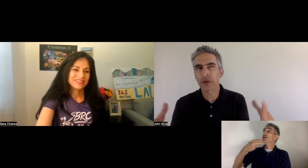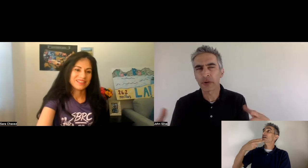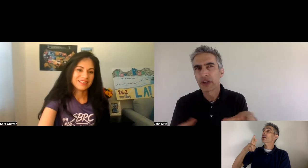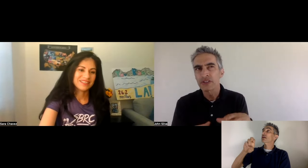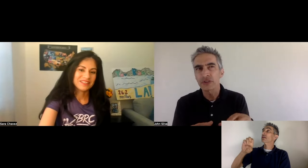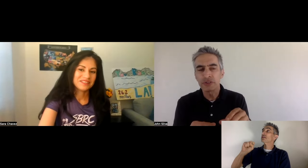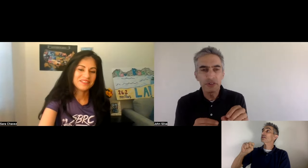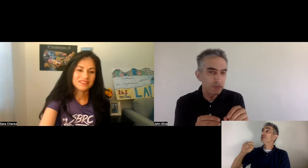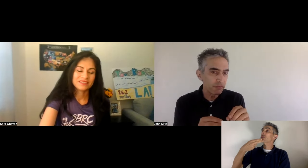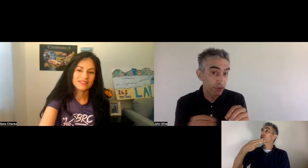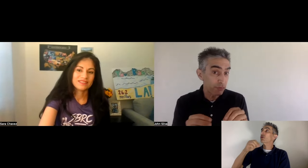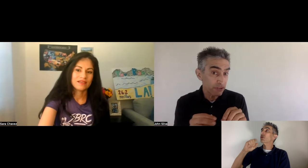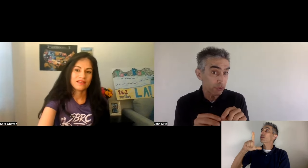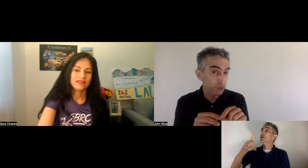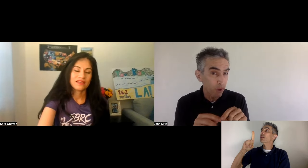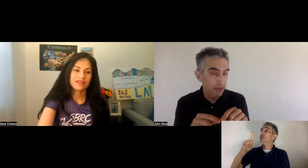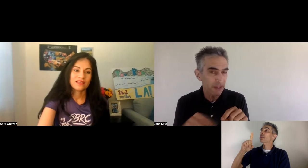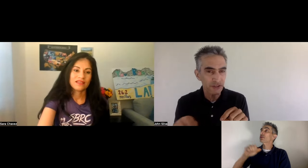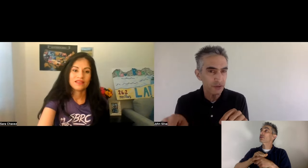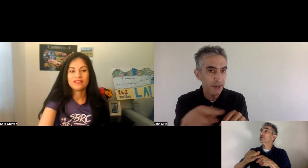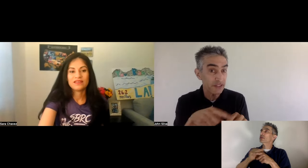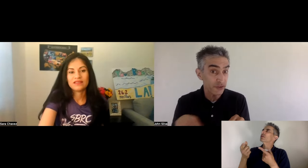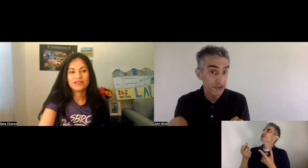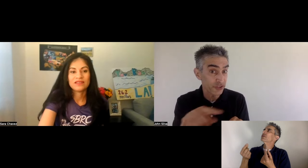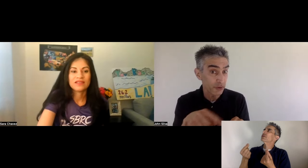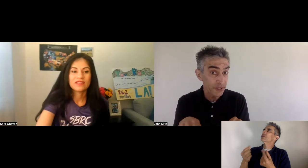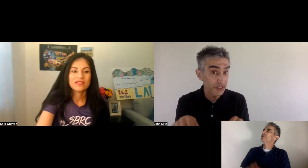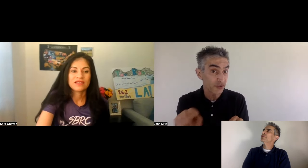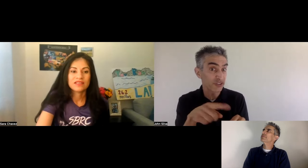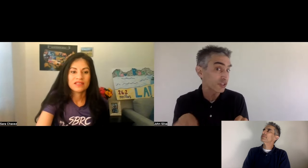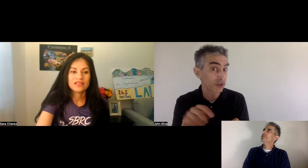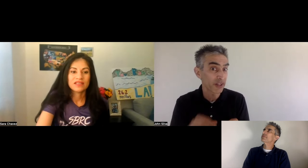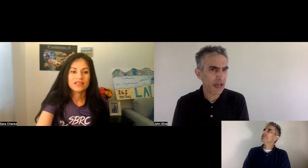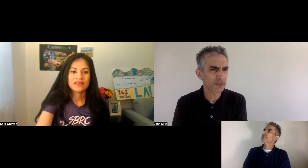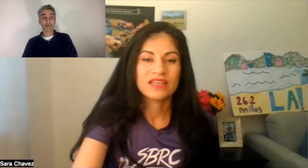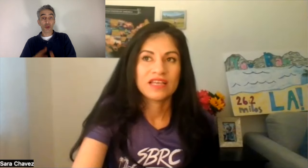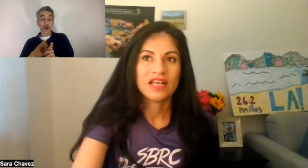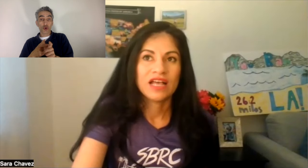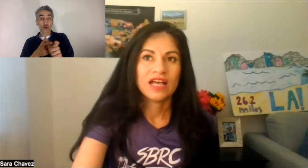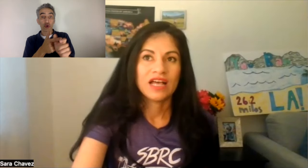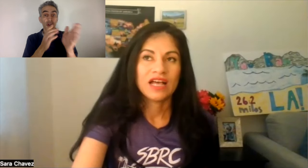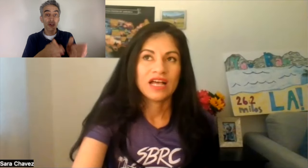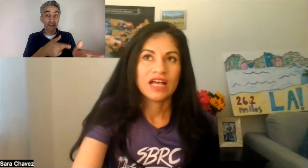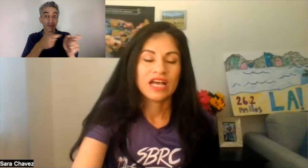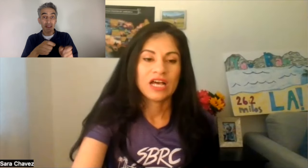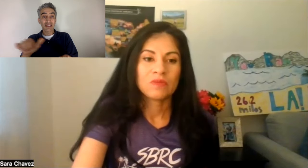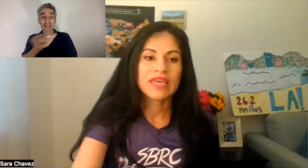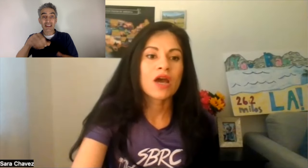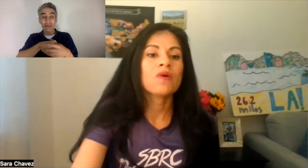people that don't know, so you for threshold, you run a certain pace for a certain number of minutes or a certain number of laps, or what is it exactly that